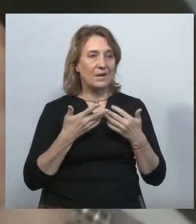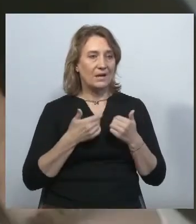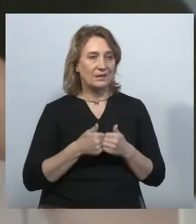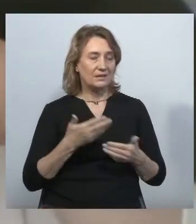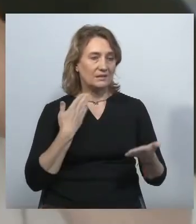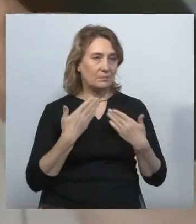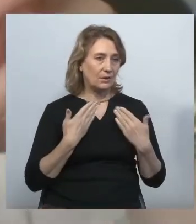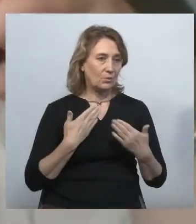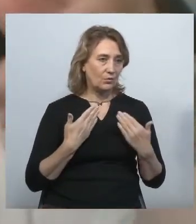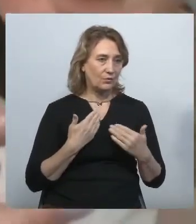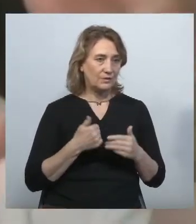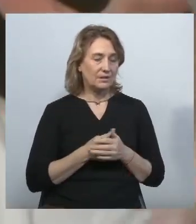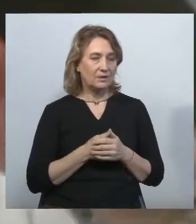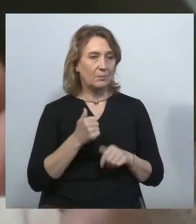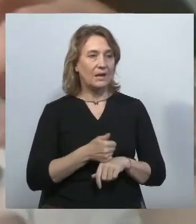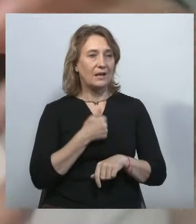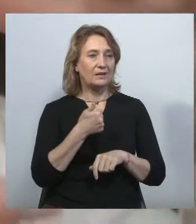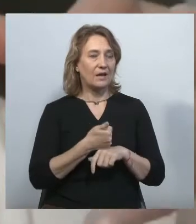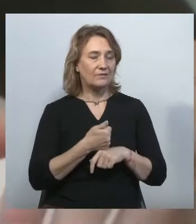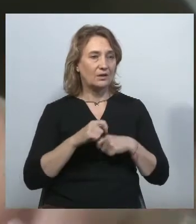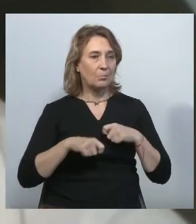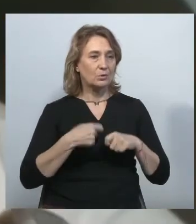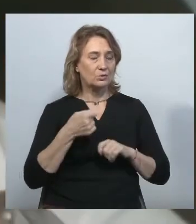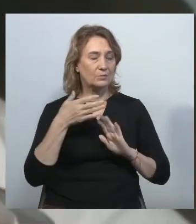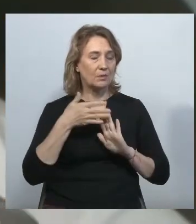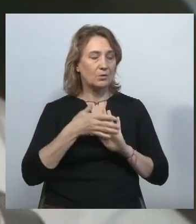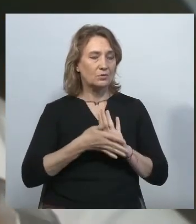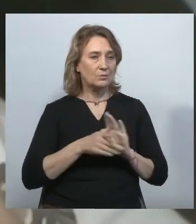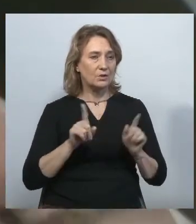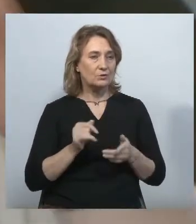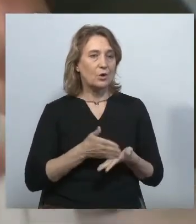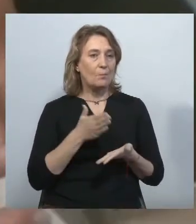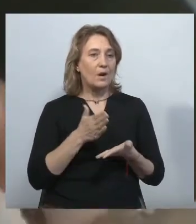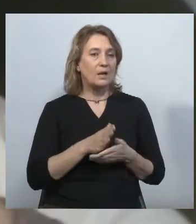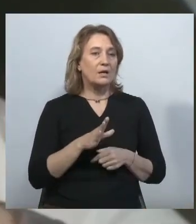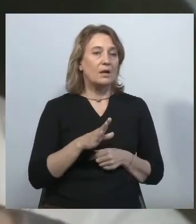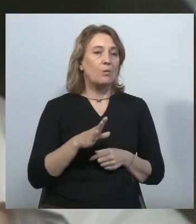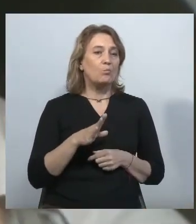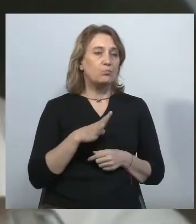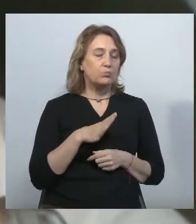that there shall be a mechanism of communication with the media as business.